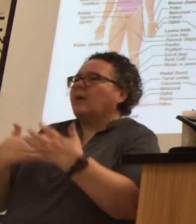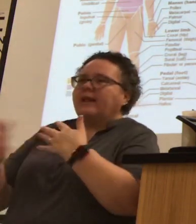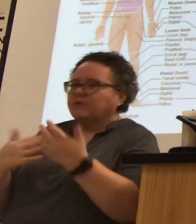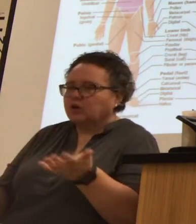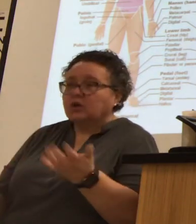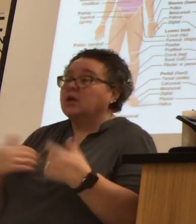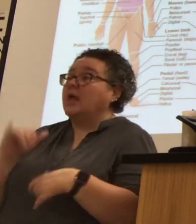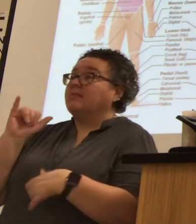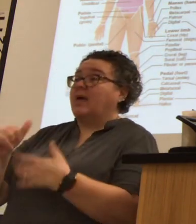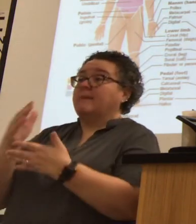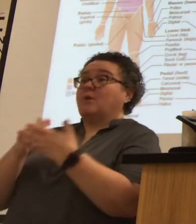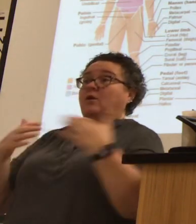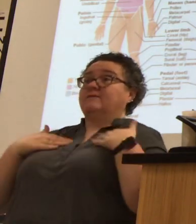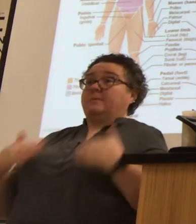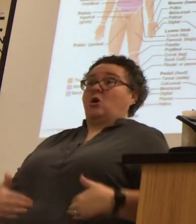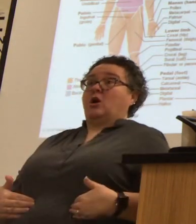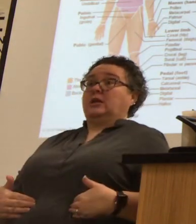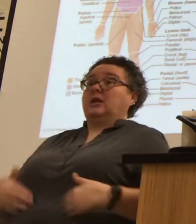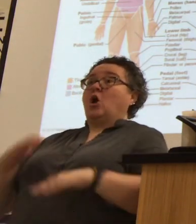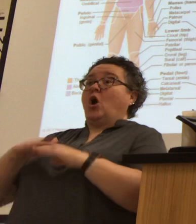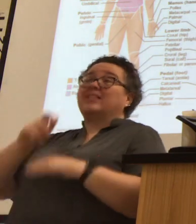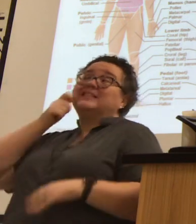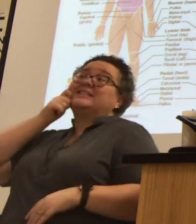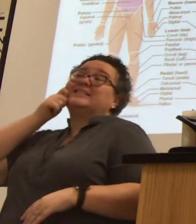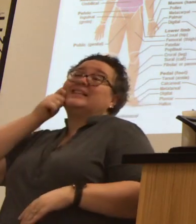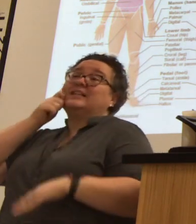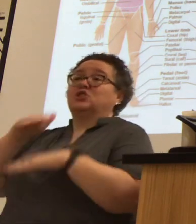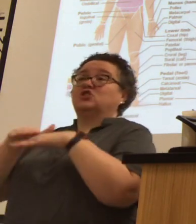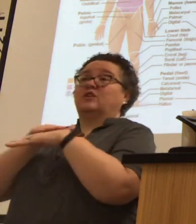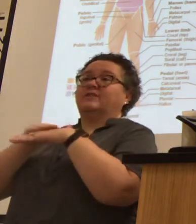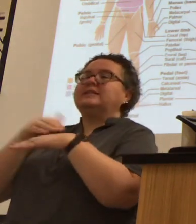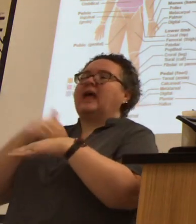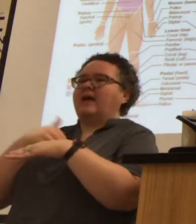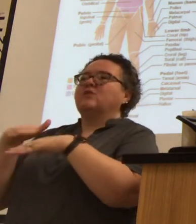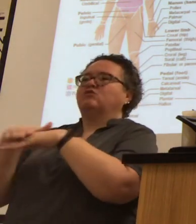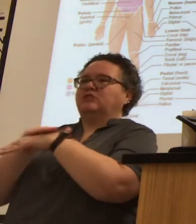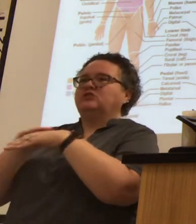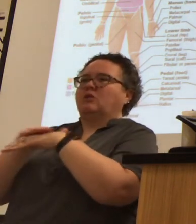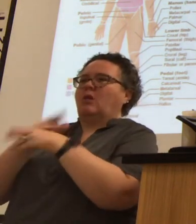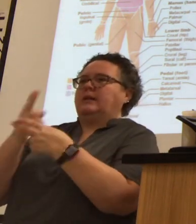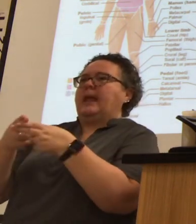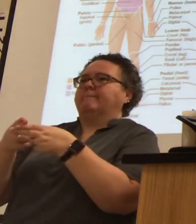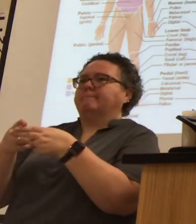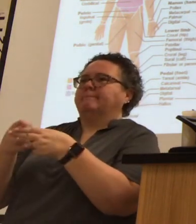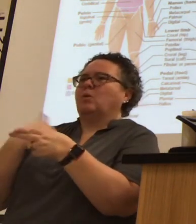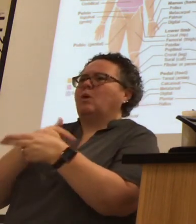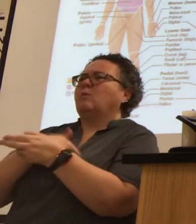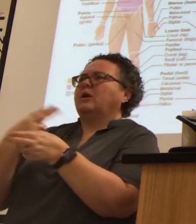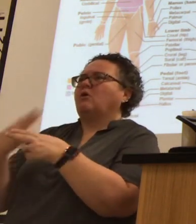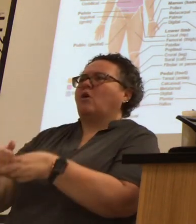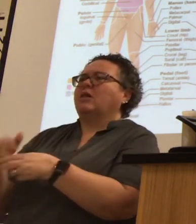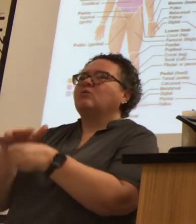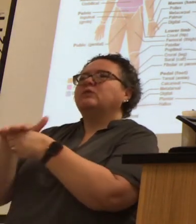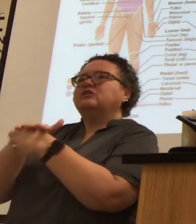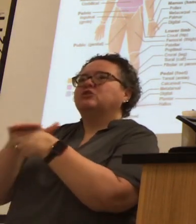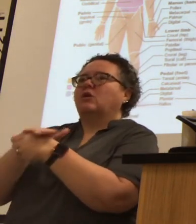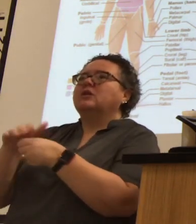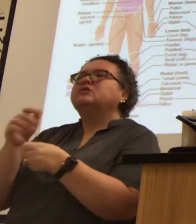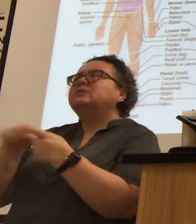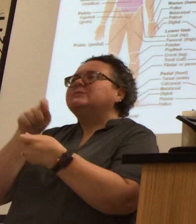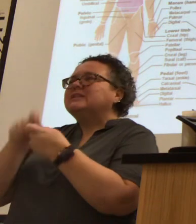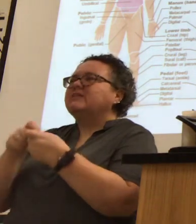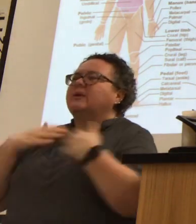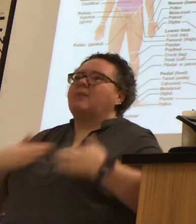that part of the body on the skin surface has a regional name, and that's kind of what we use to refer to certain body